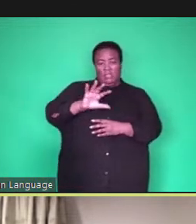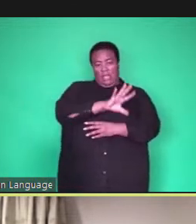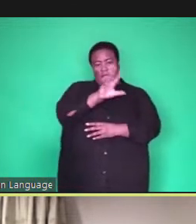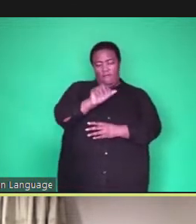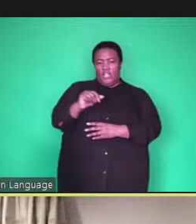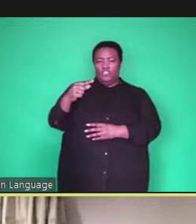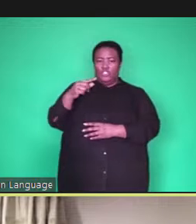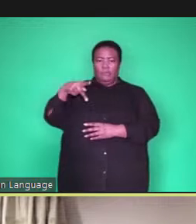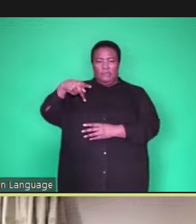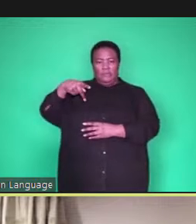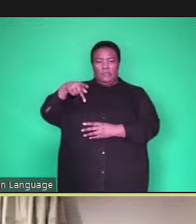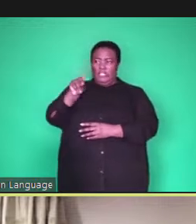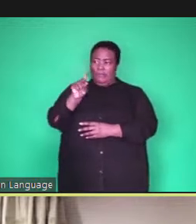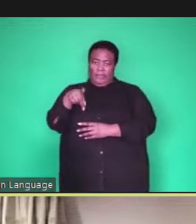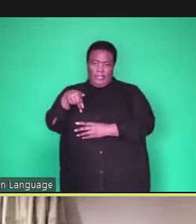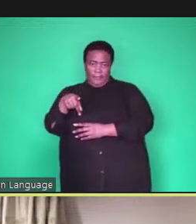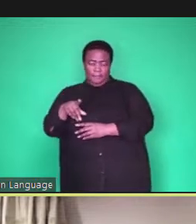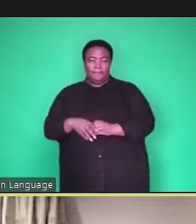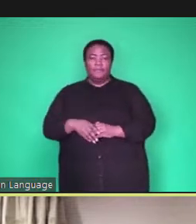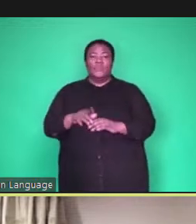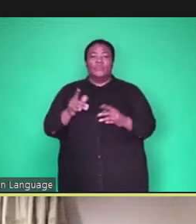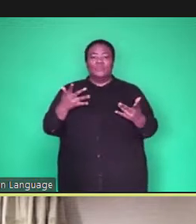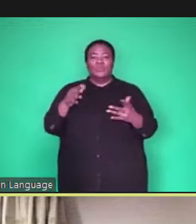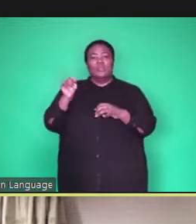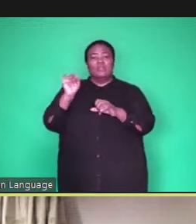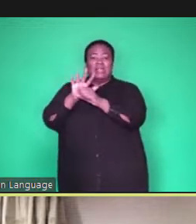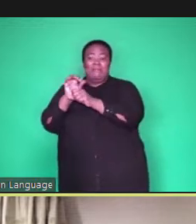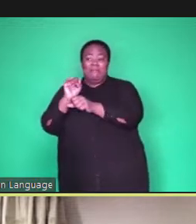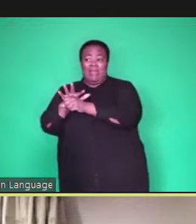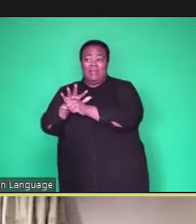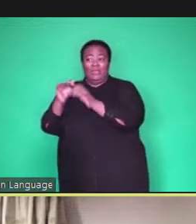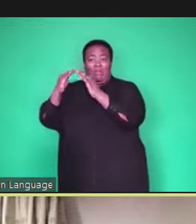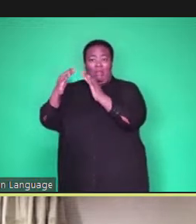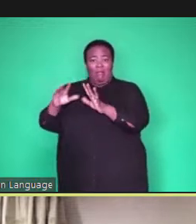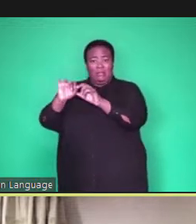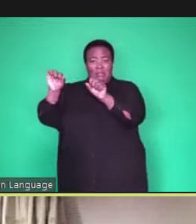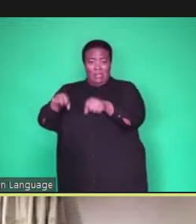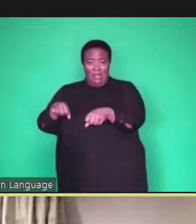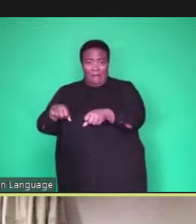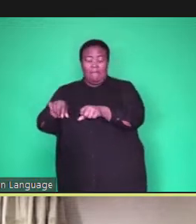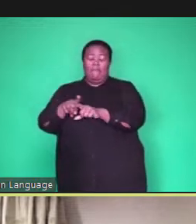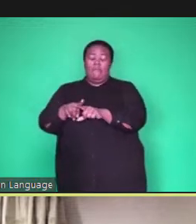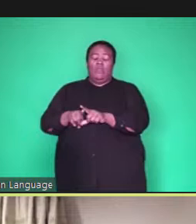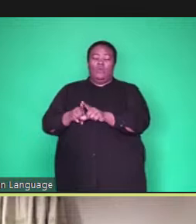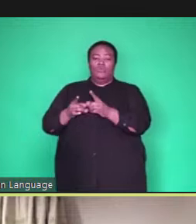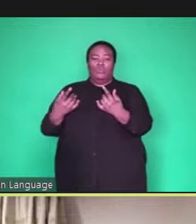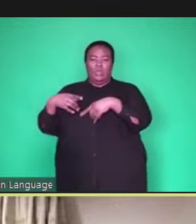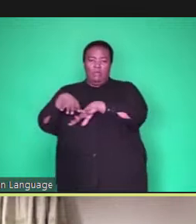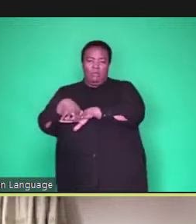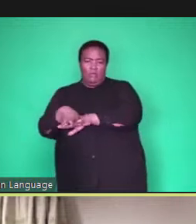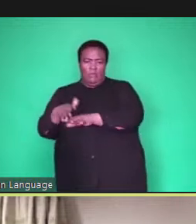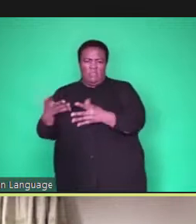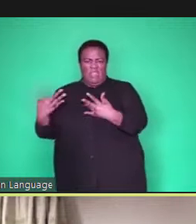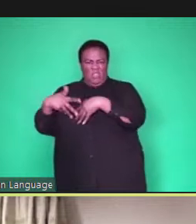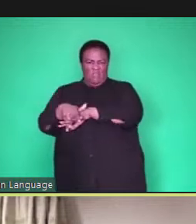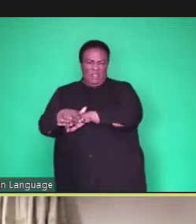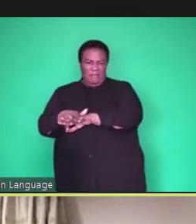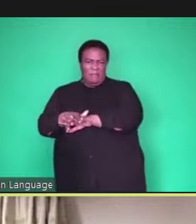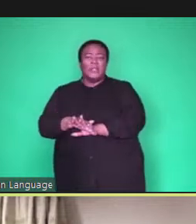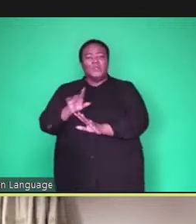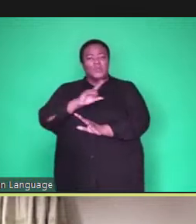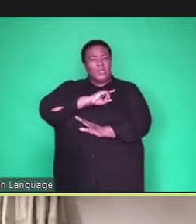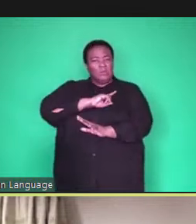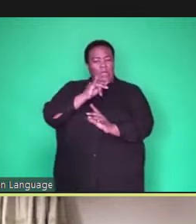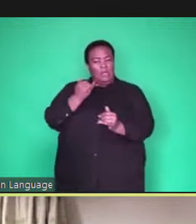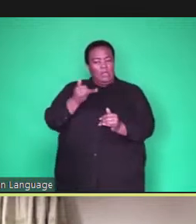the economic and social and health systems are really significant and they're overlapping. And this is why these movements are